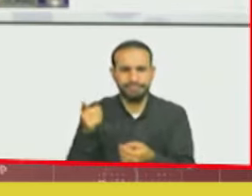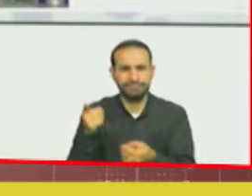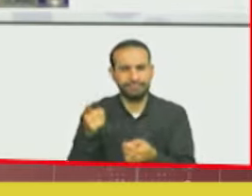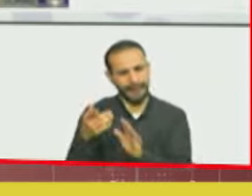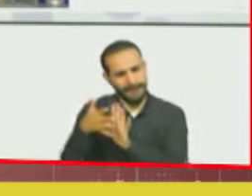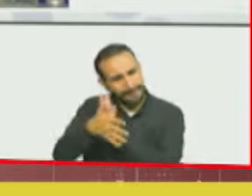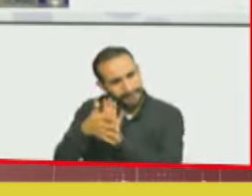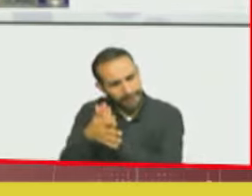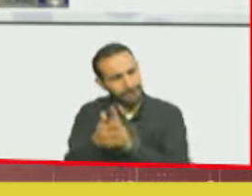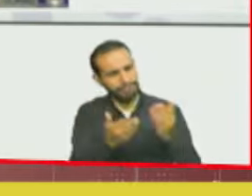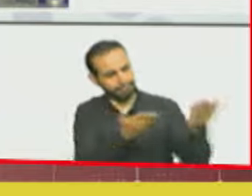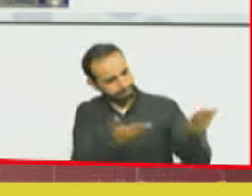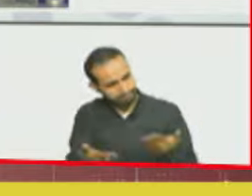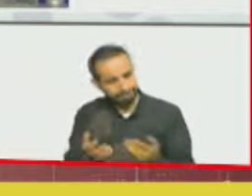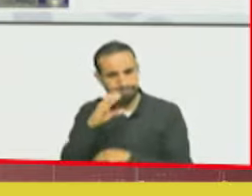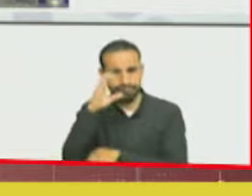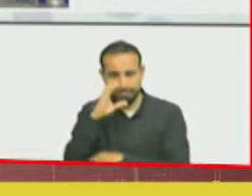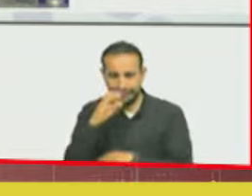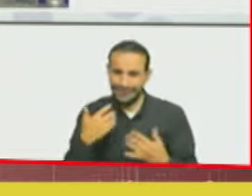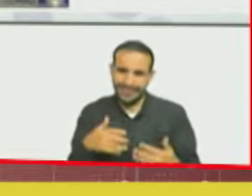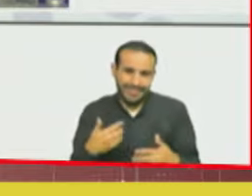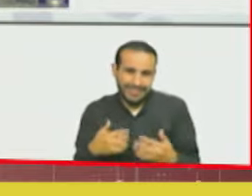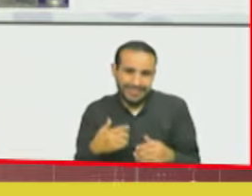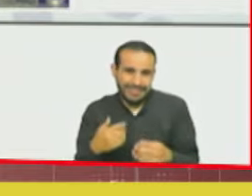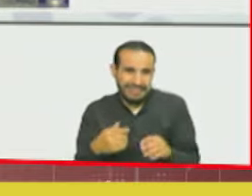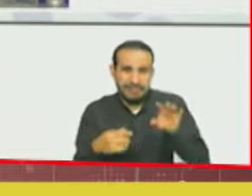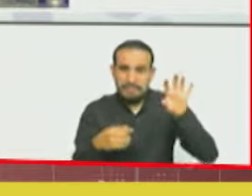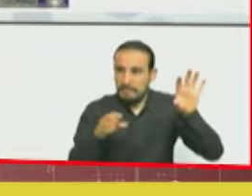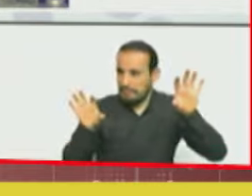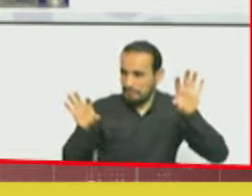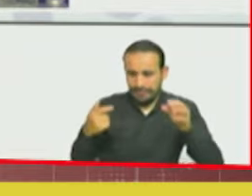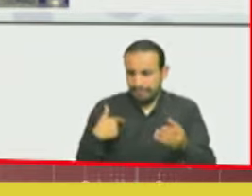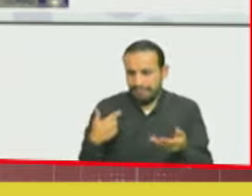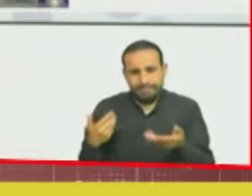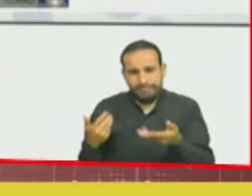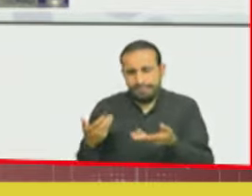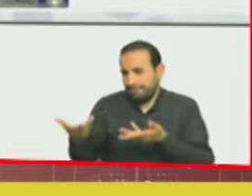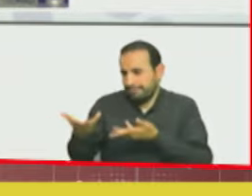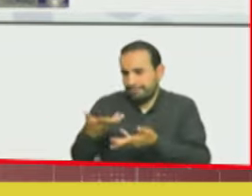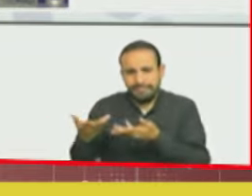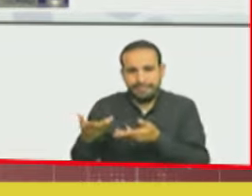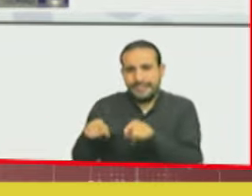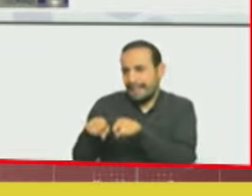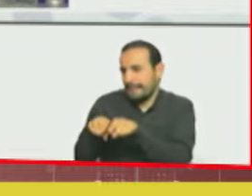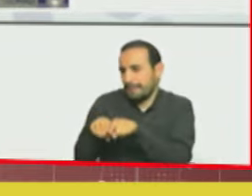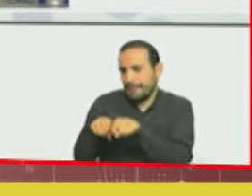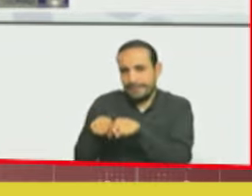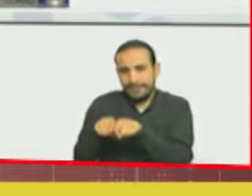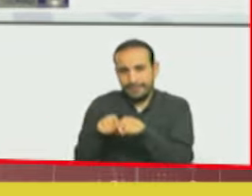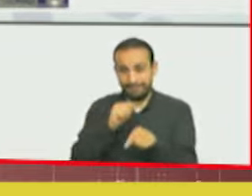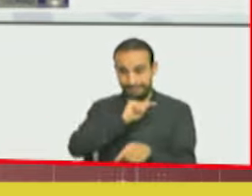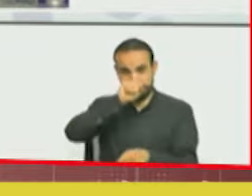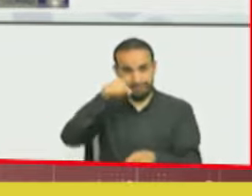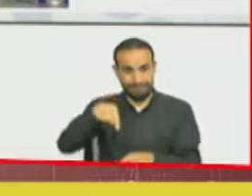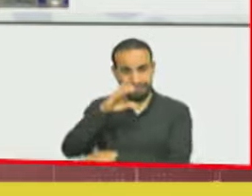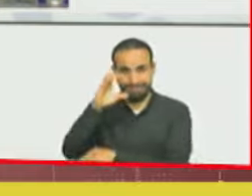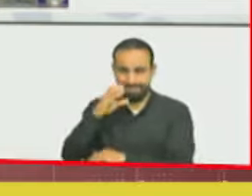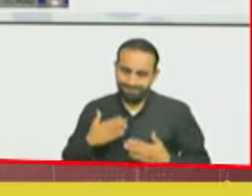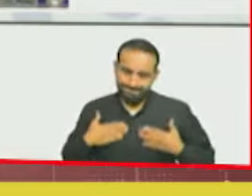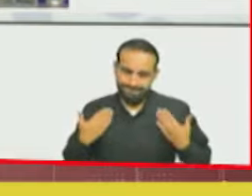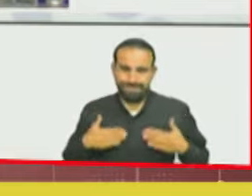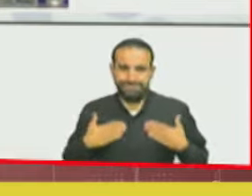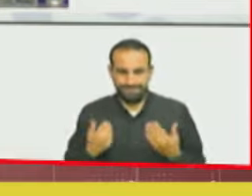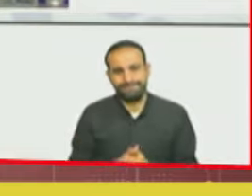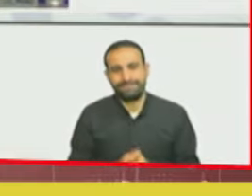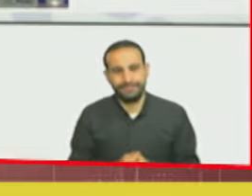Afro population, indigenous populations. In the afternoon, we heard the interventions of the